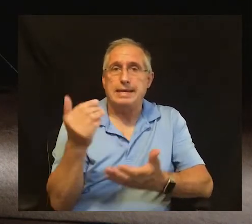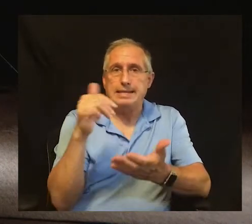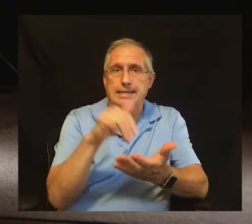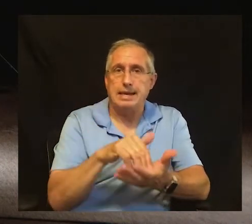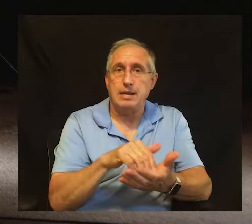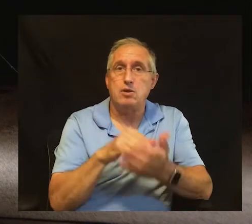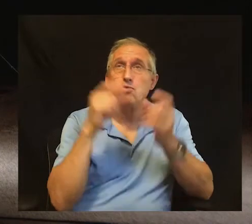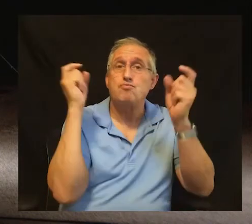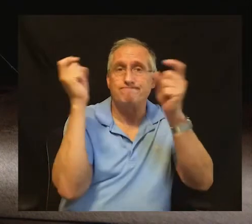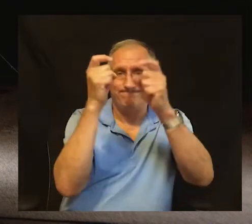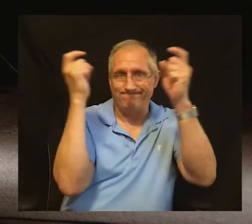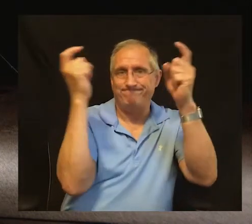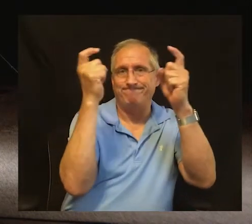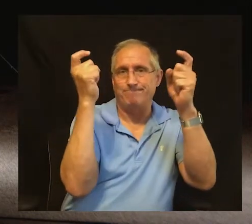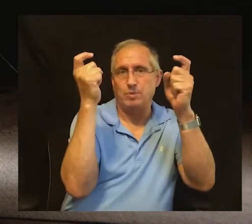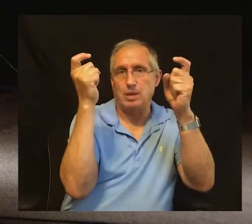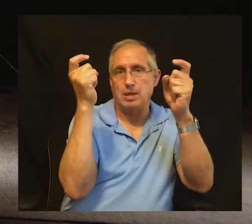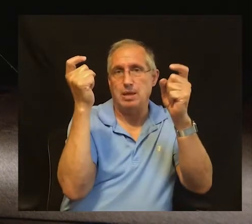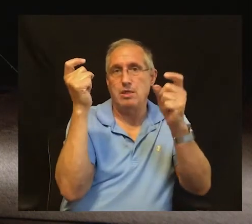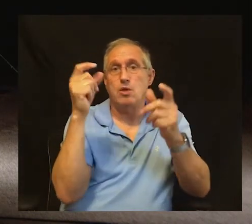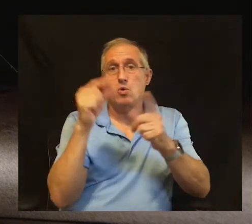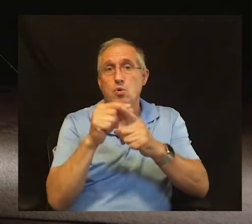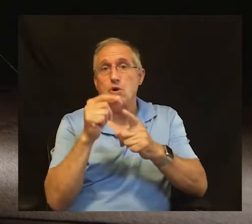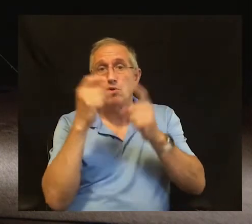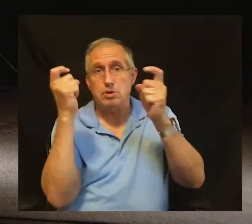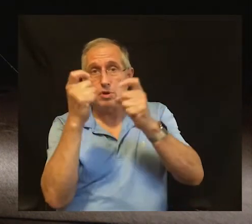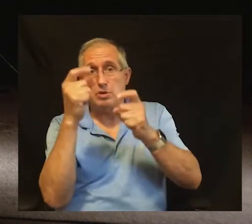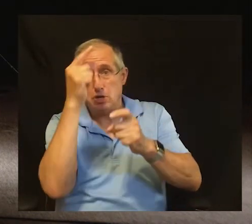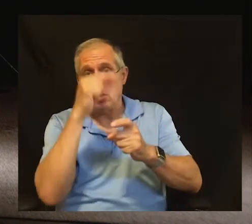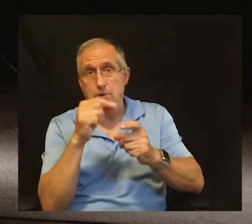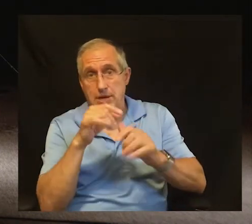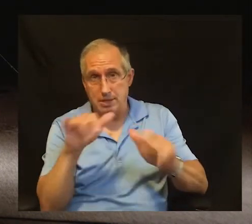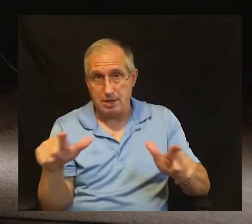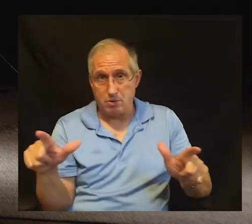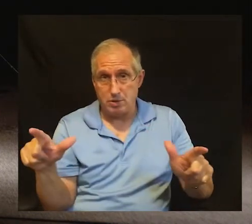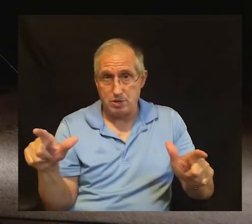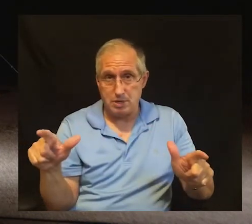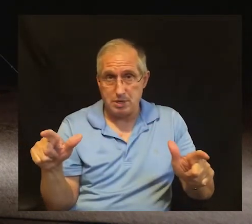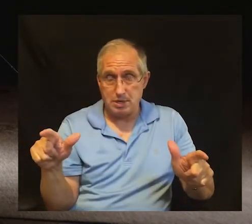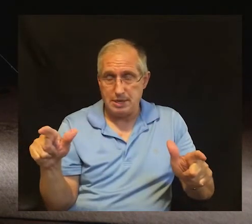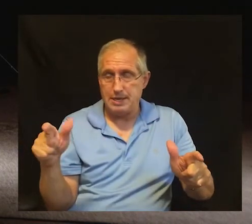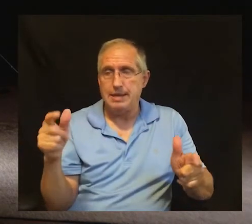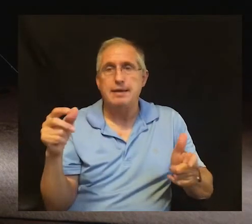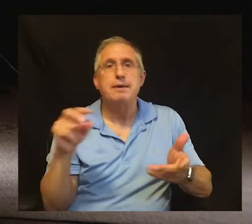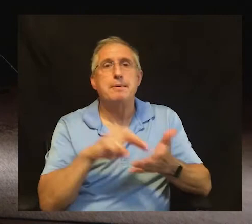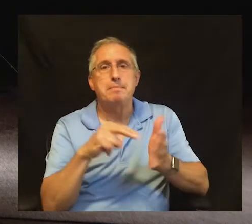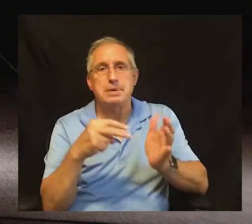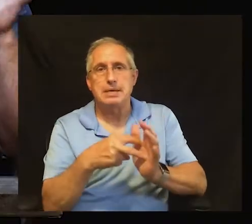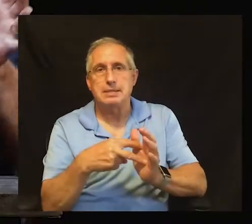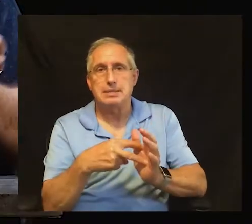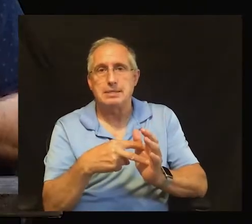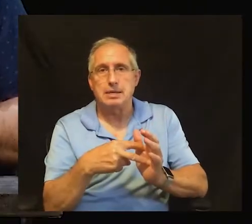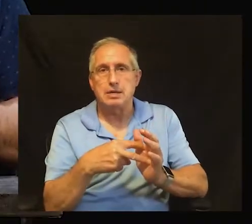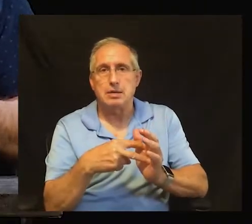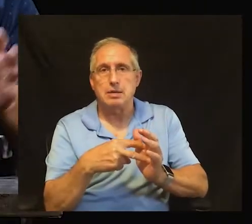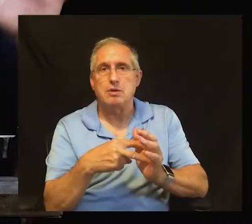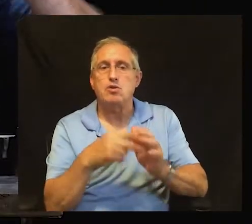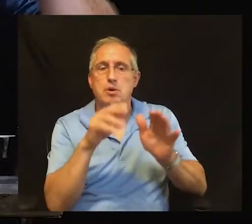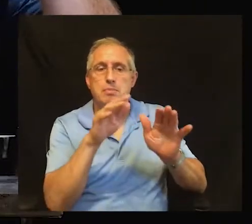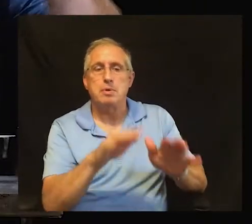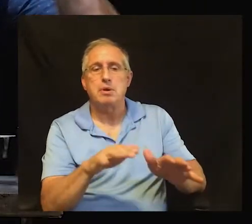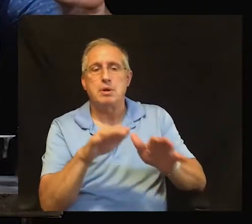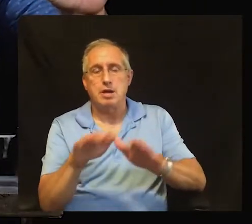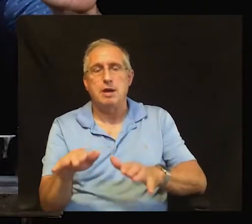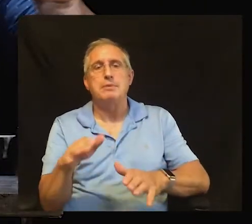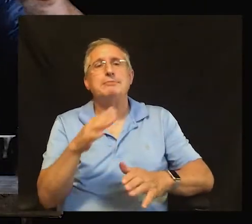"I will say it again, rejoice." This word rejoice in the Greek language is defined this way,